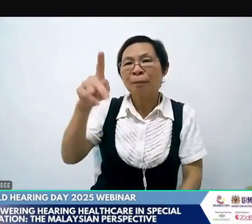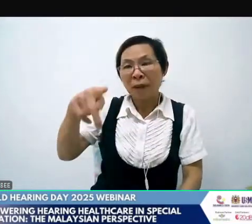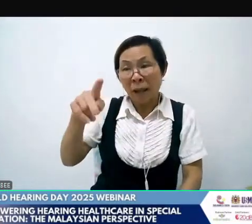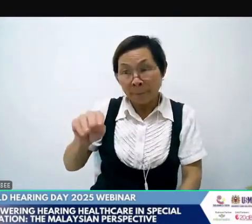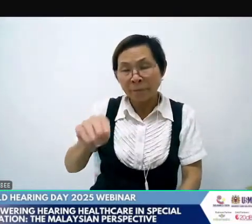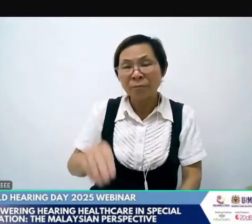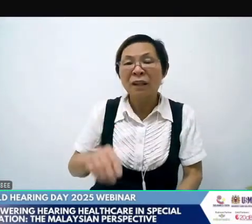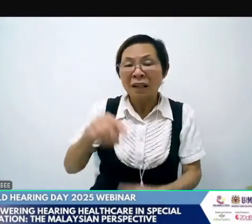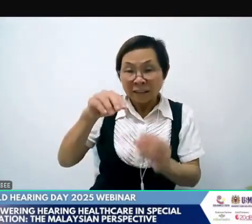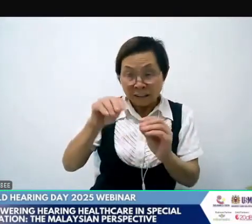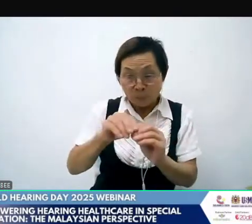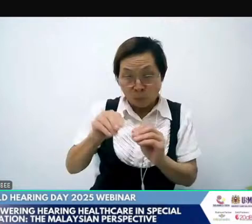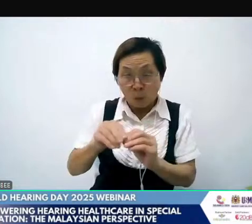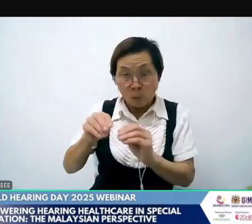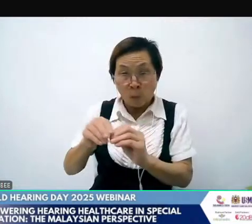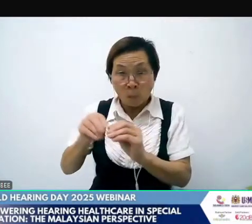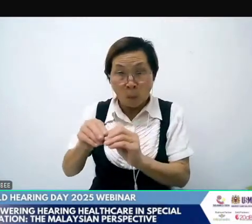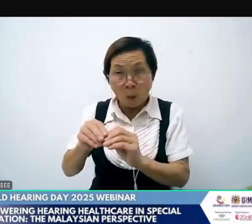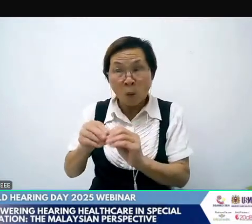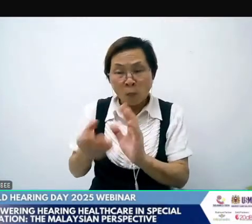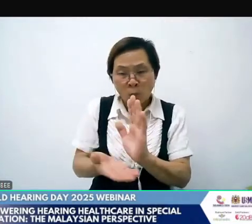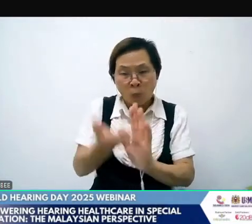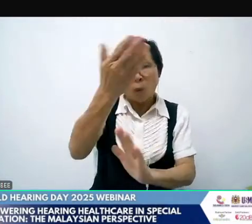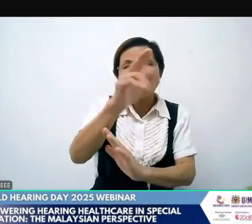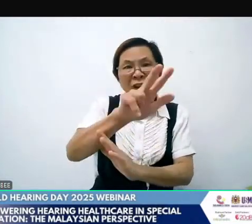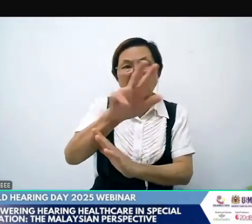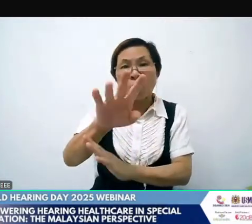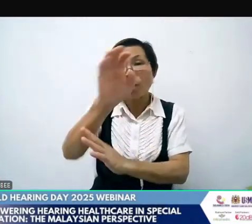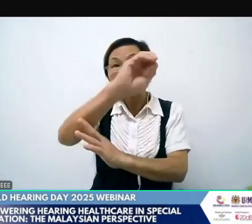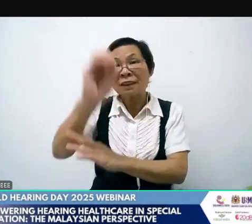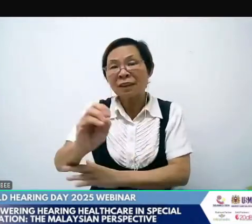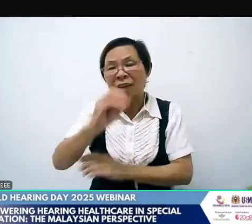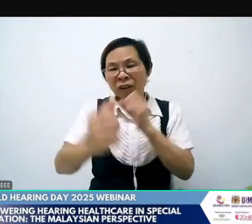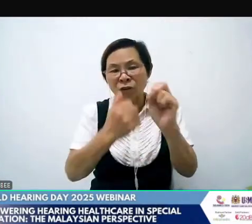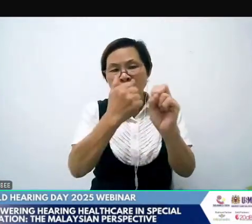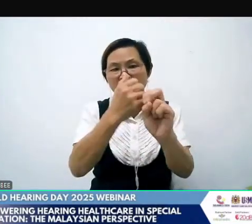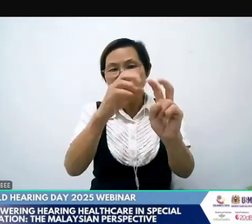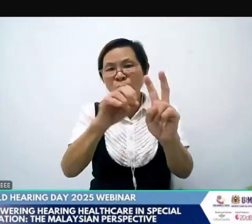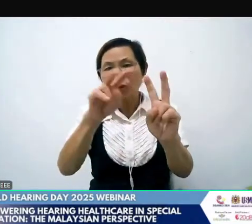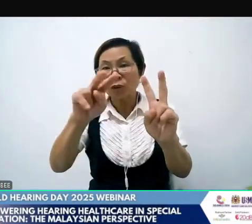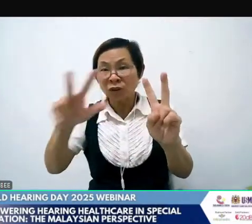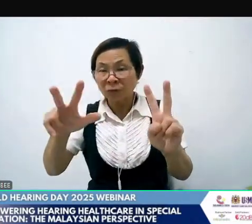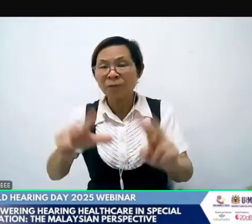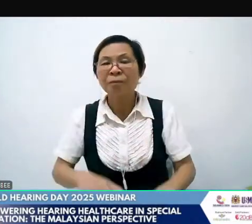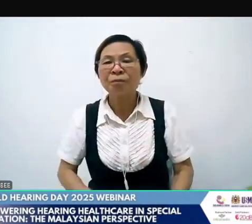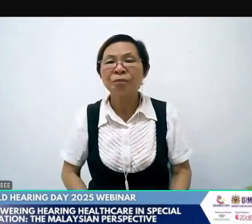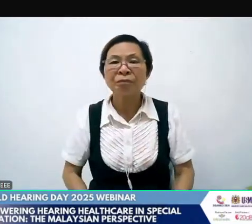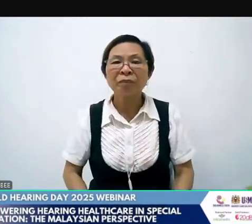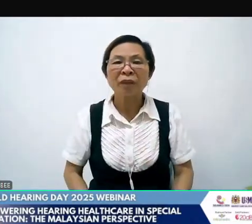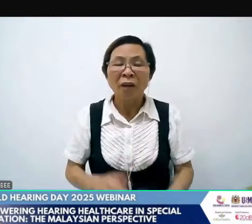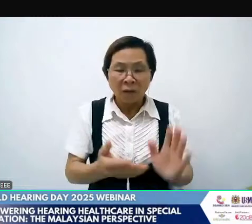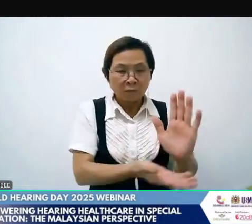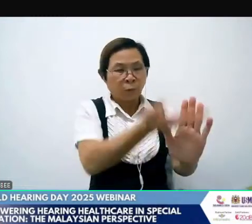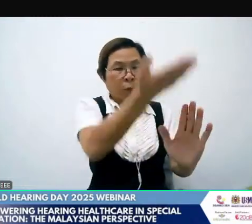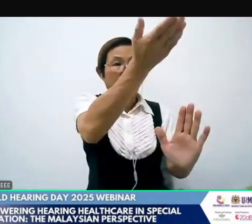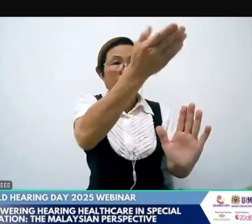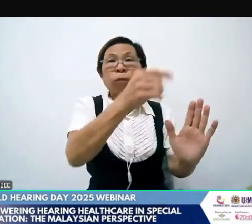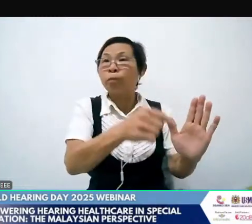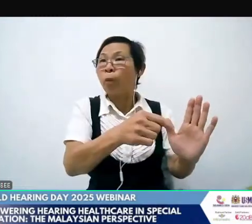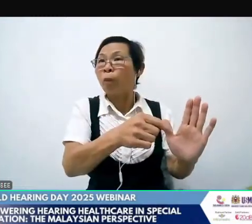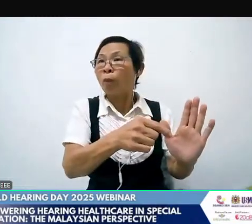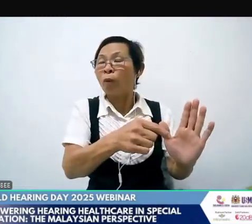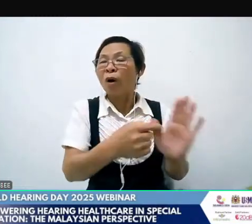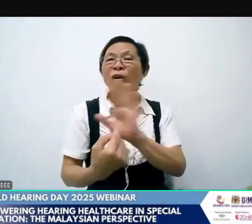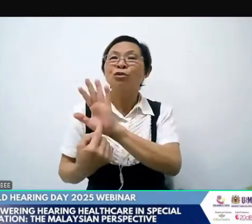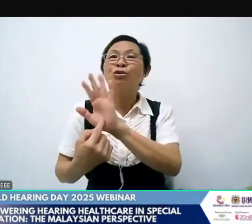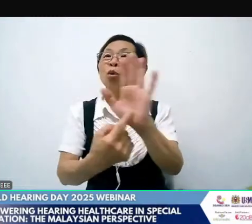has increased to around 34% in the year 2023. This small increment has